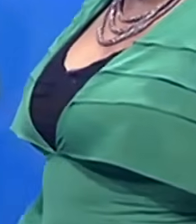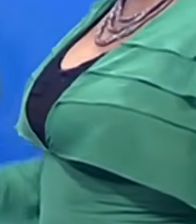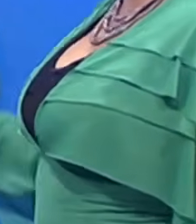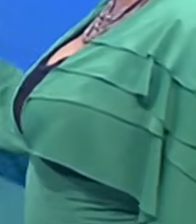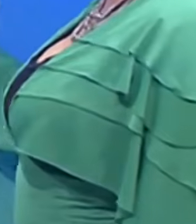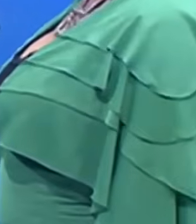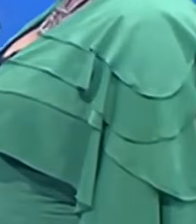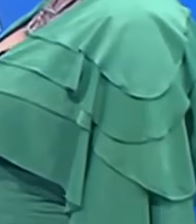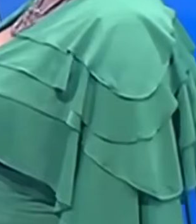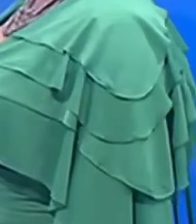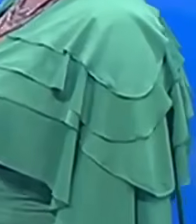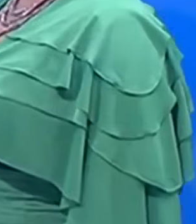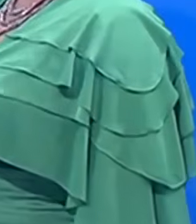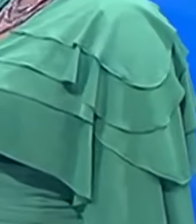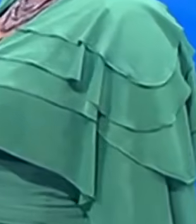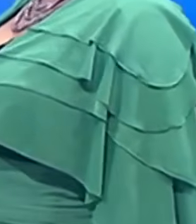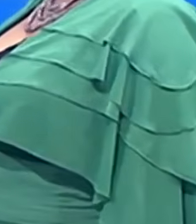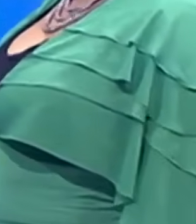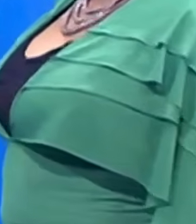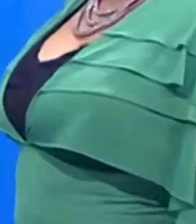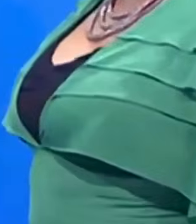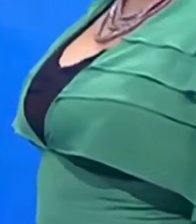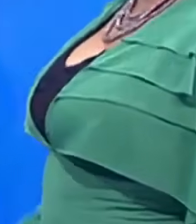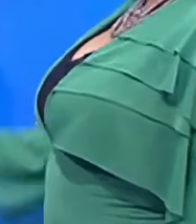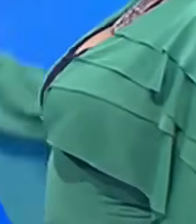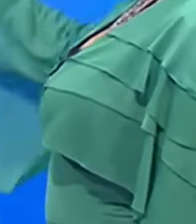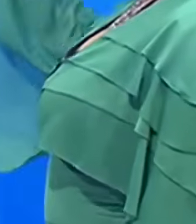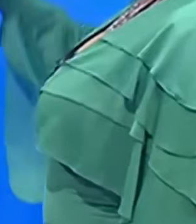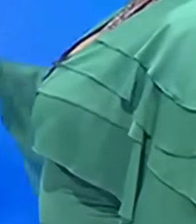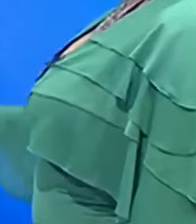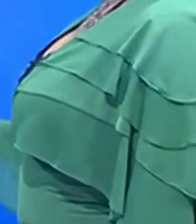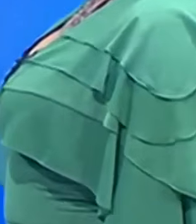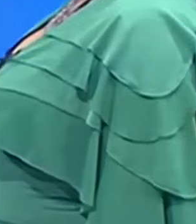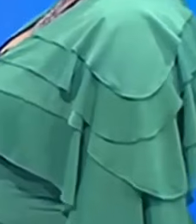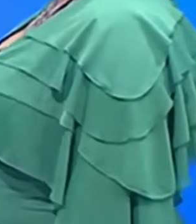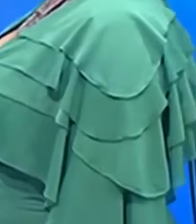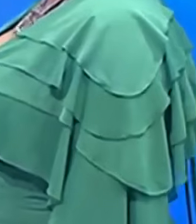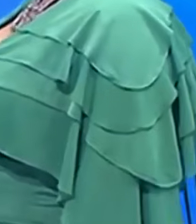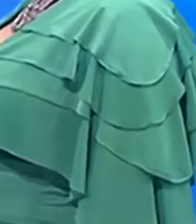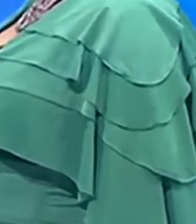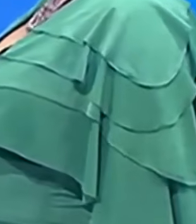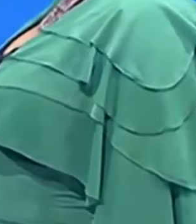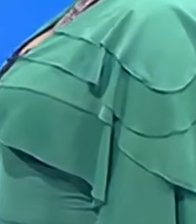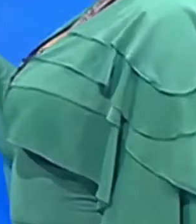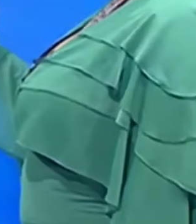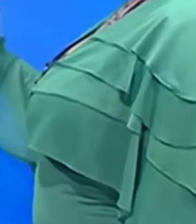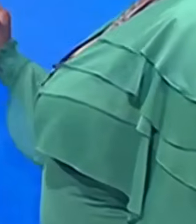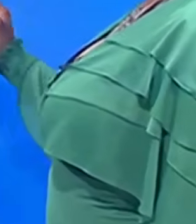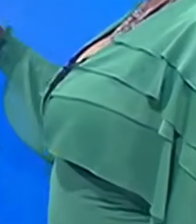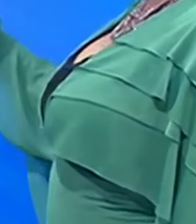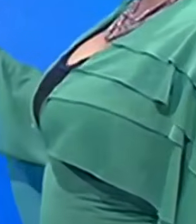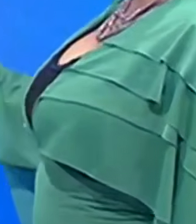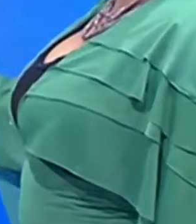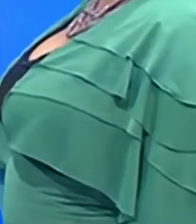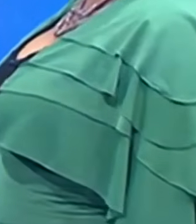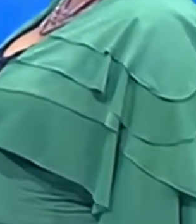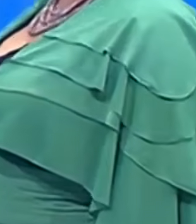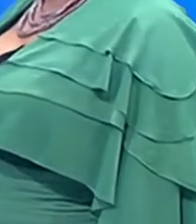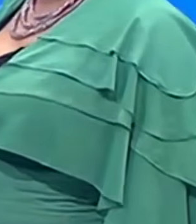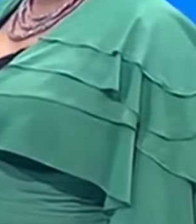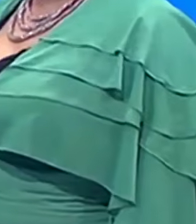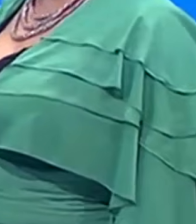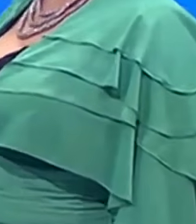ke re tlhokomeleng re le ka dikarolong tšeo tša naga ge re tšwela pele jwale le tšona go bonagala go tlabe na le kgonagalo tša ya matla ka dibe jwale ba re lemoša go